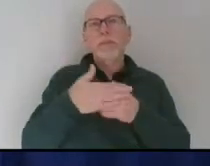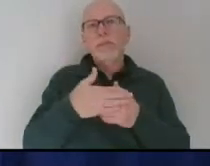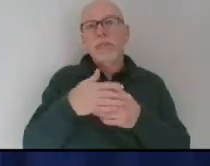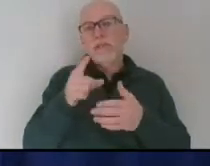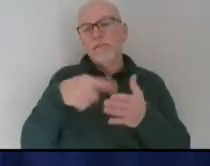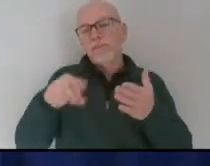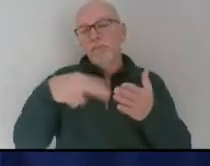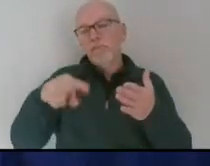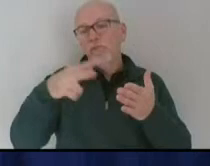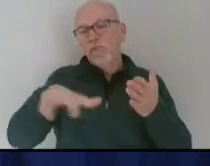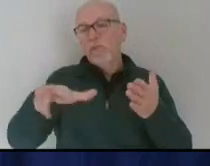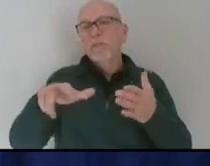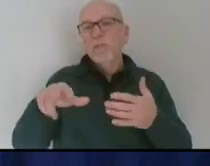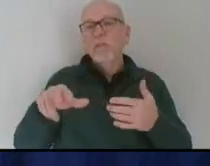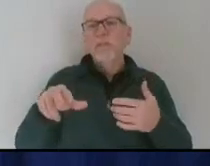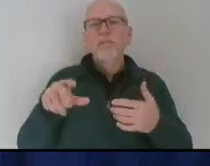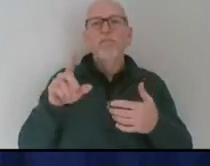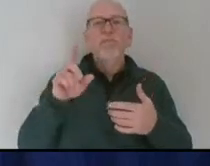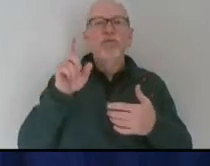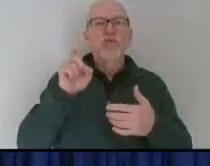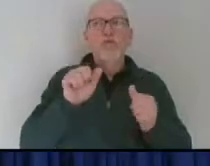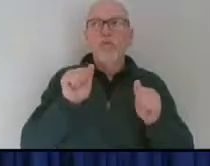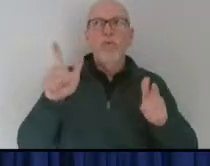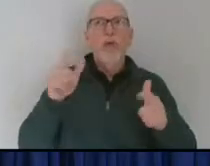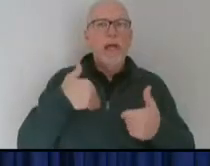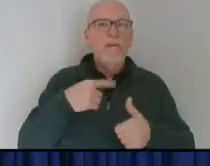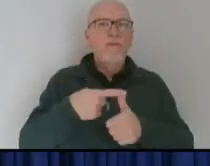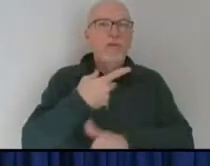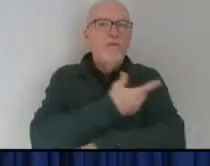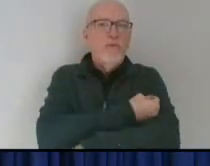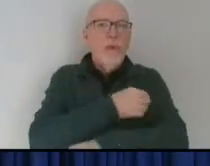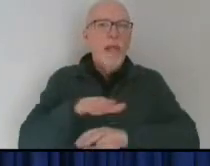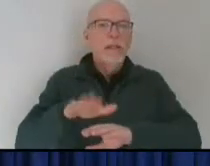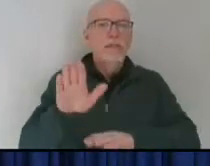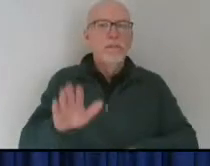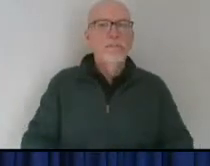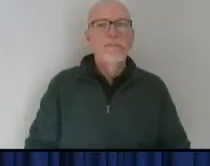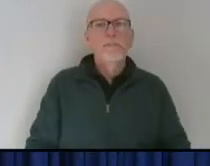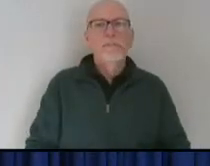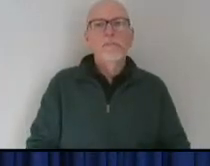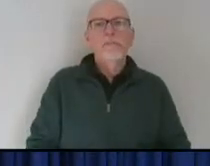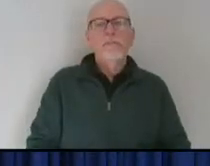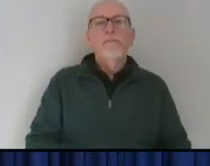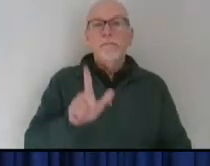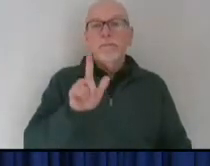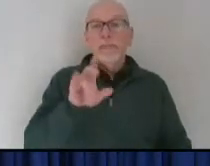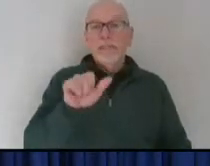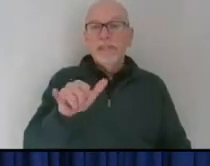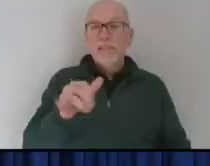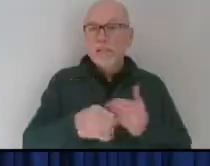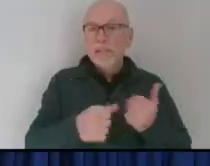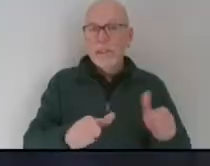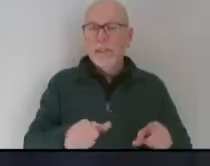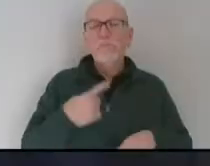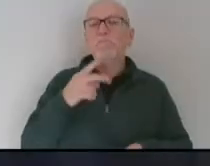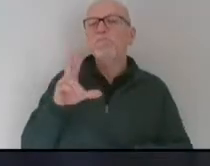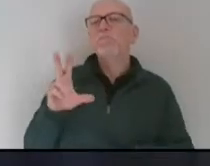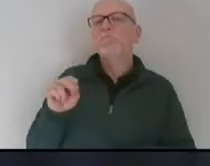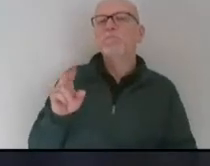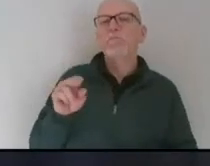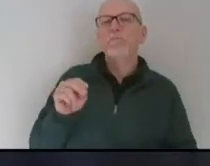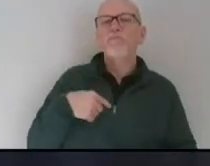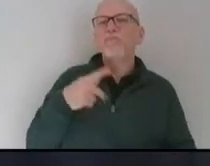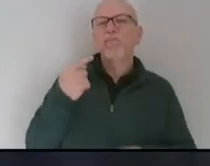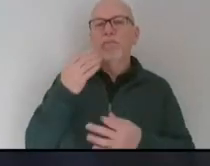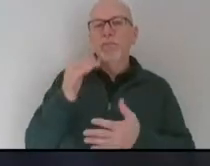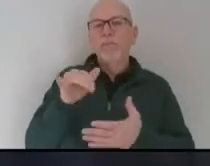we will have been through with first doses to all these sites. Amazing. Lindsay, anything to add to that? Nope. No, other than just to say